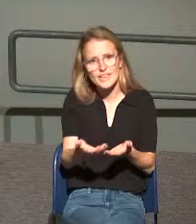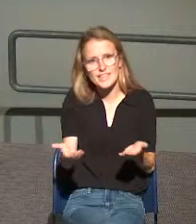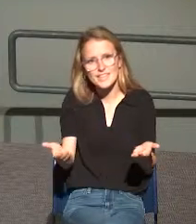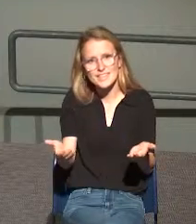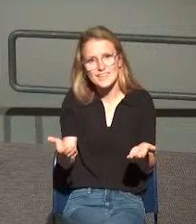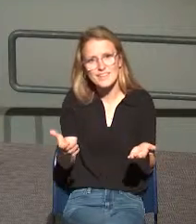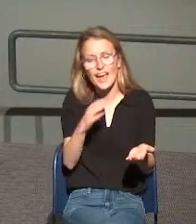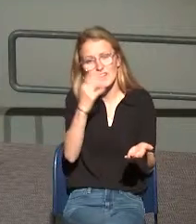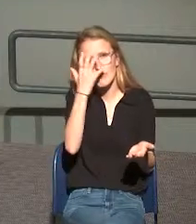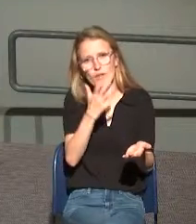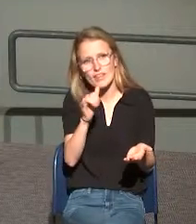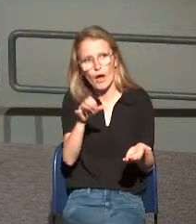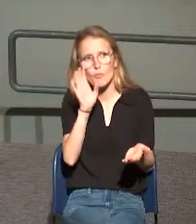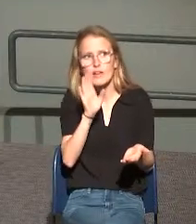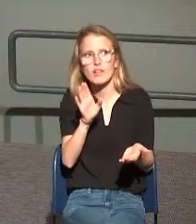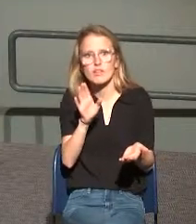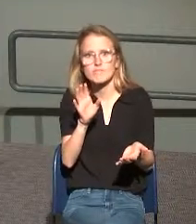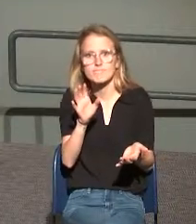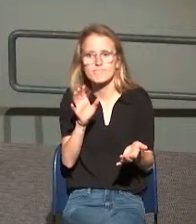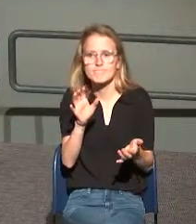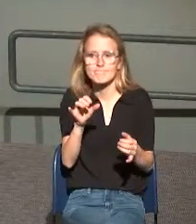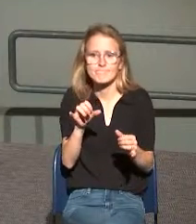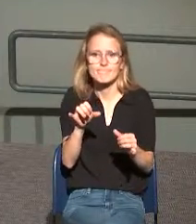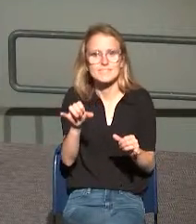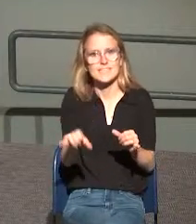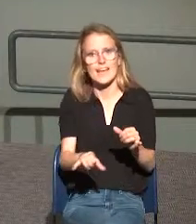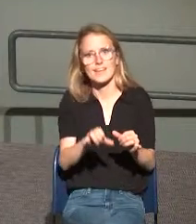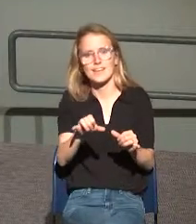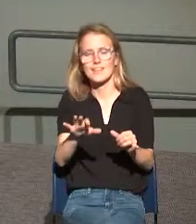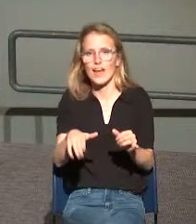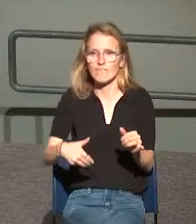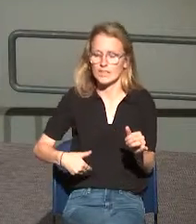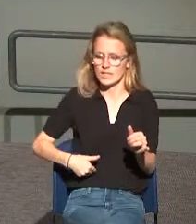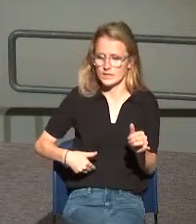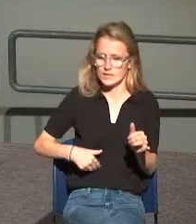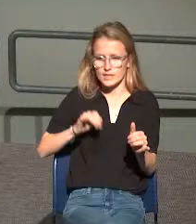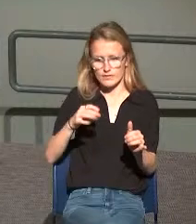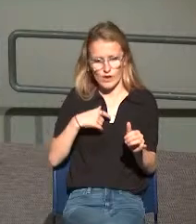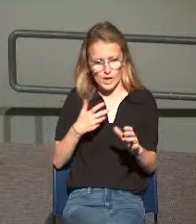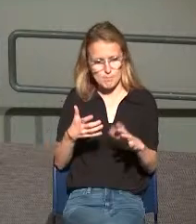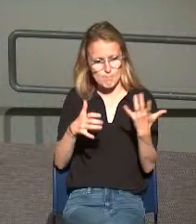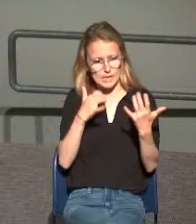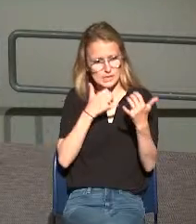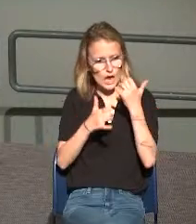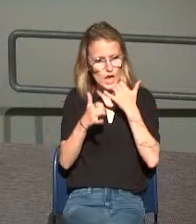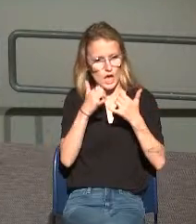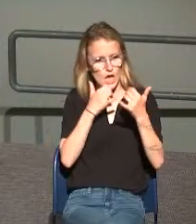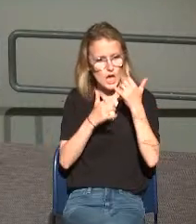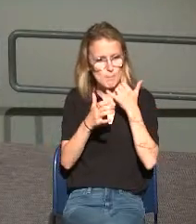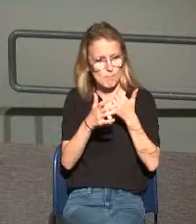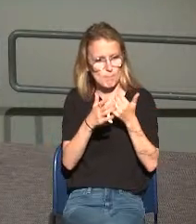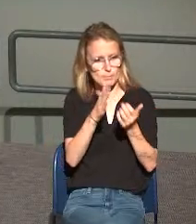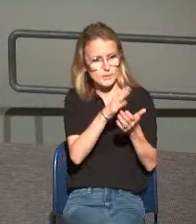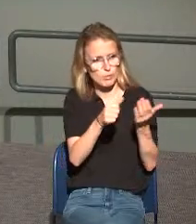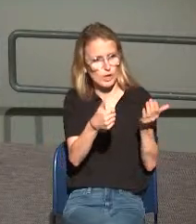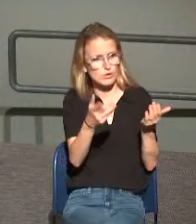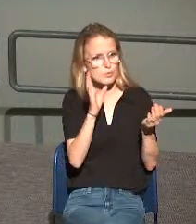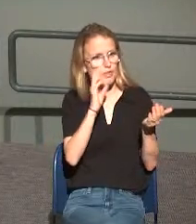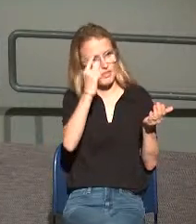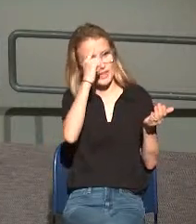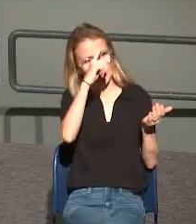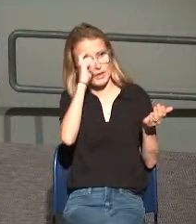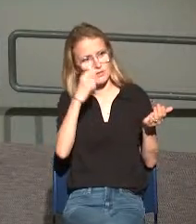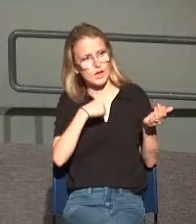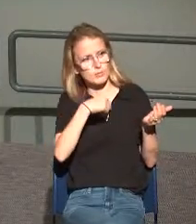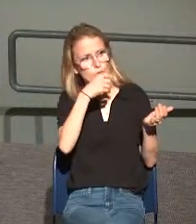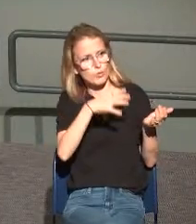that's unfortunately going to be around for a while. That sense that, oh, if I mess this up, you know, somebody's going to going to think it's because I'm a